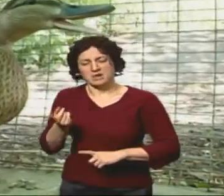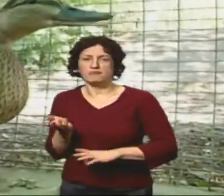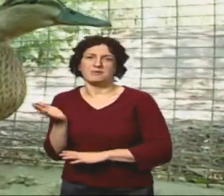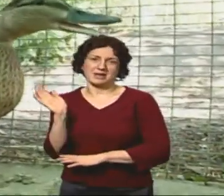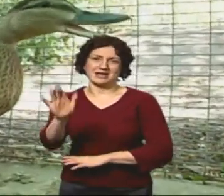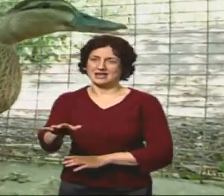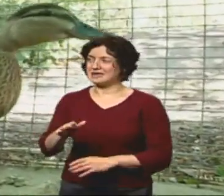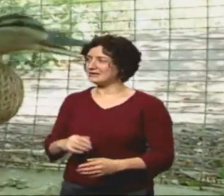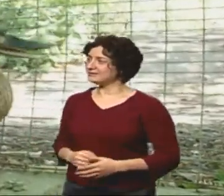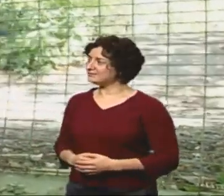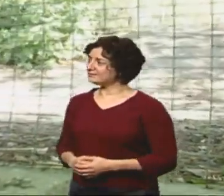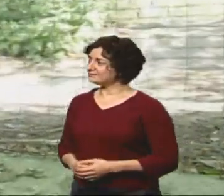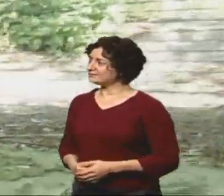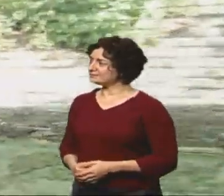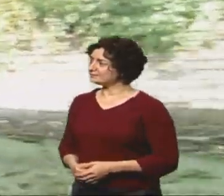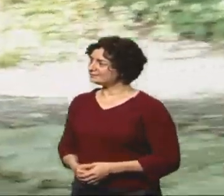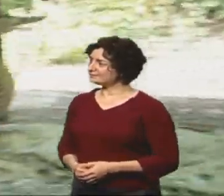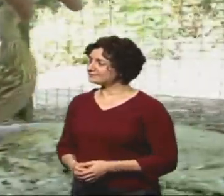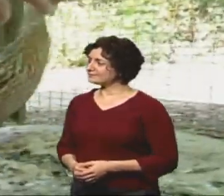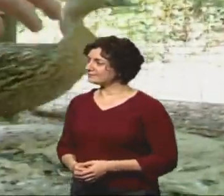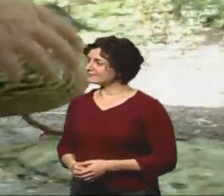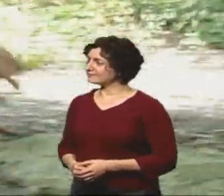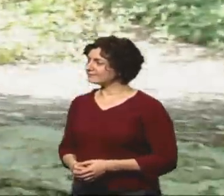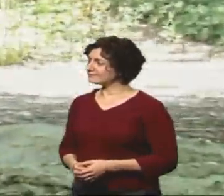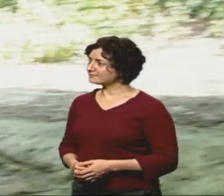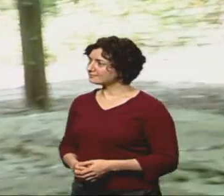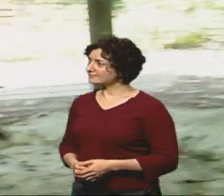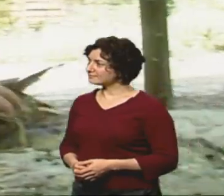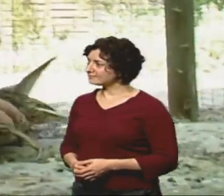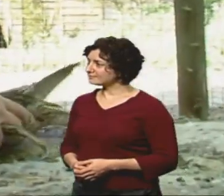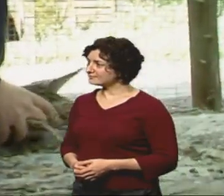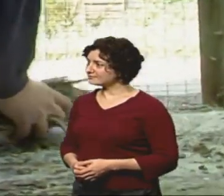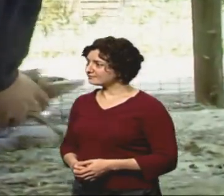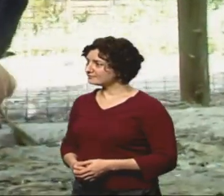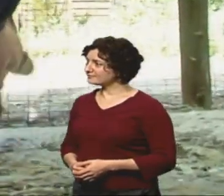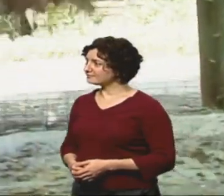I should think, with a bit of luck. Hello, sweetheart.